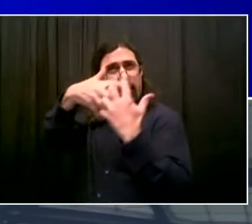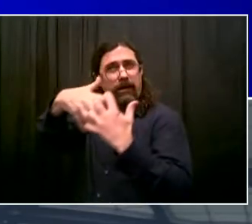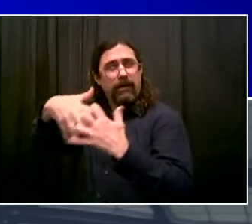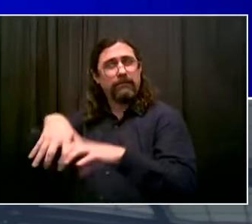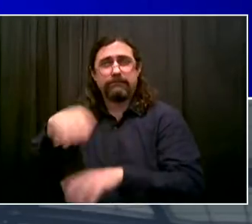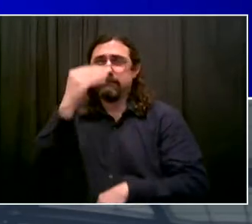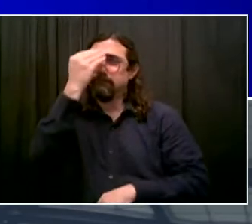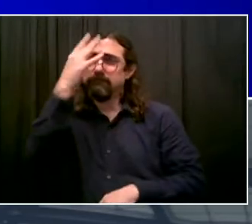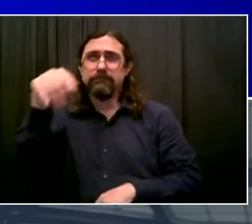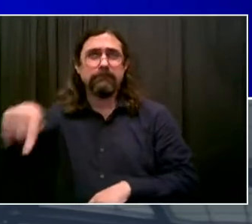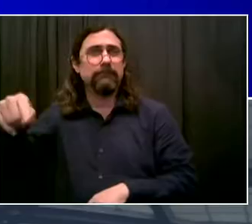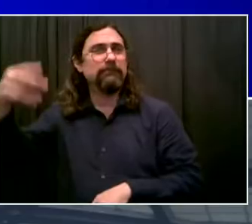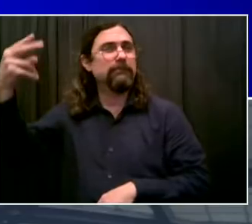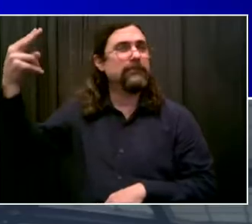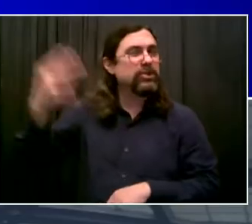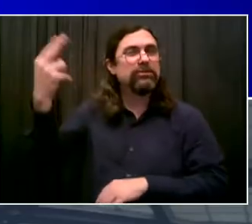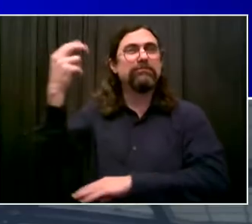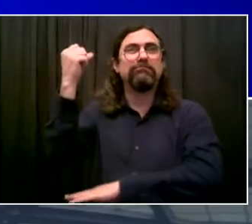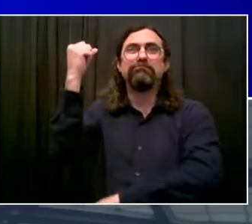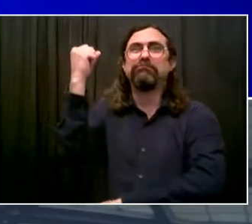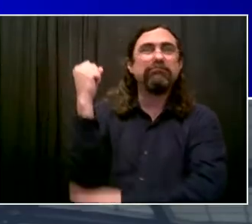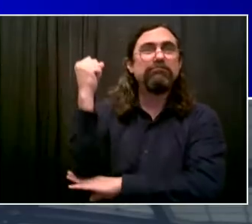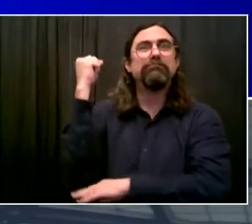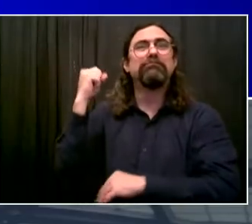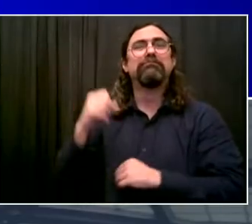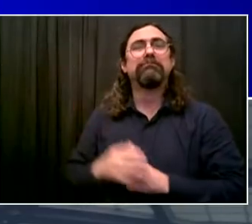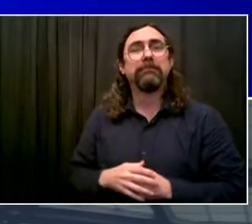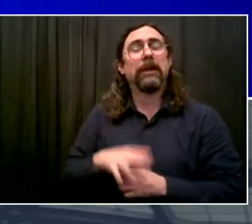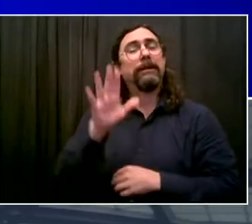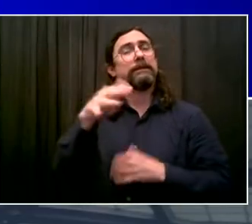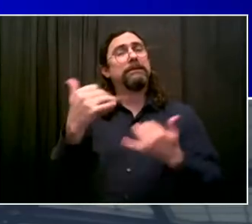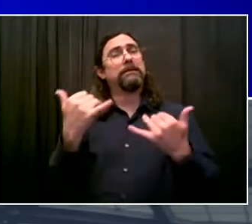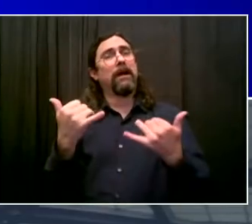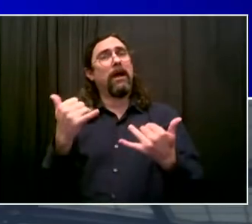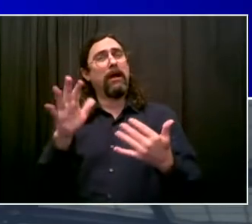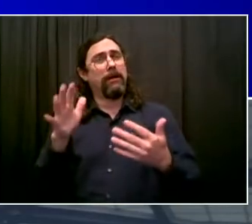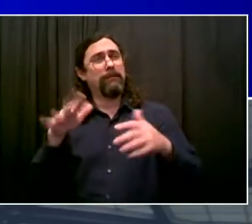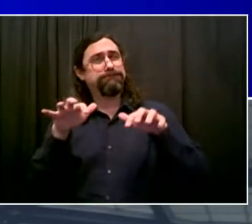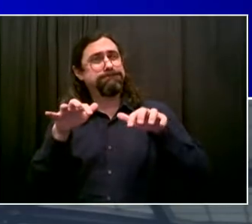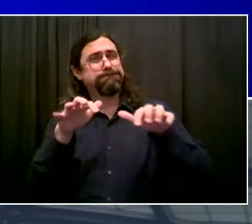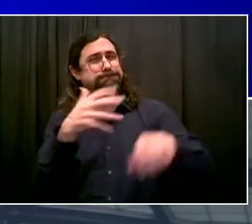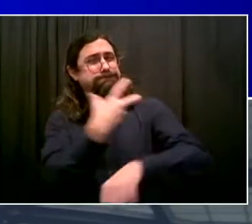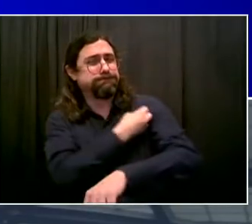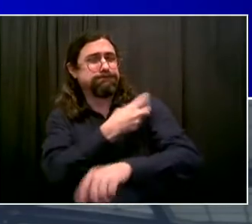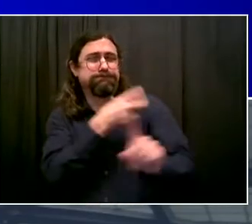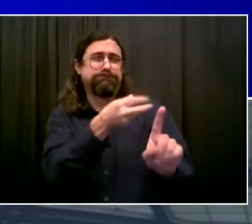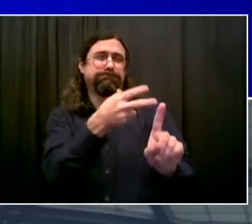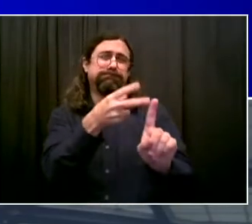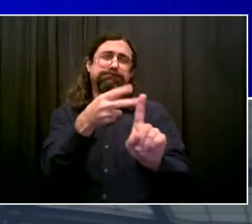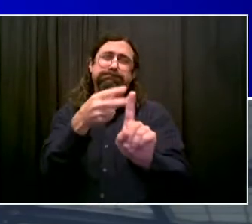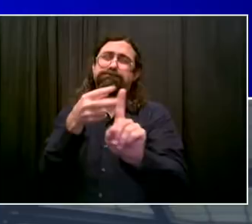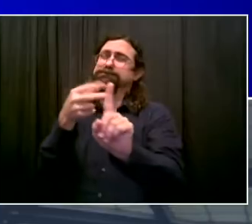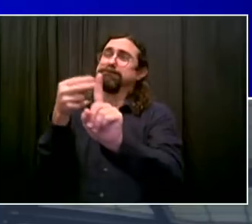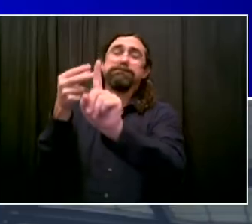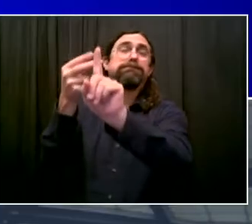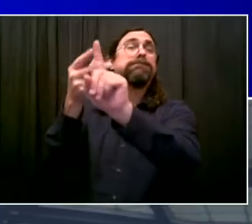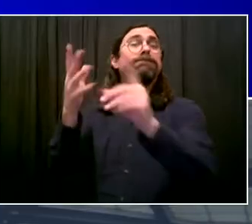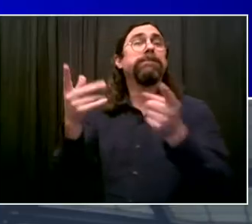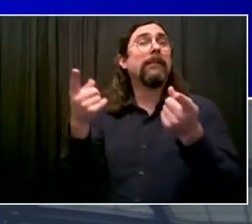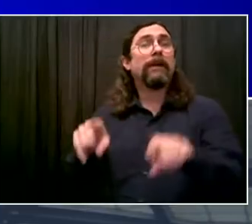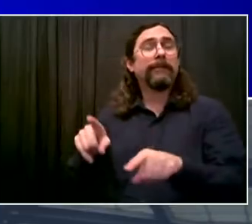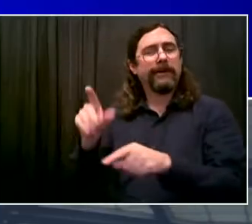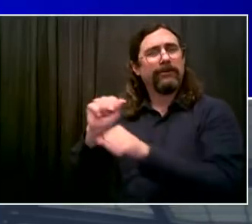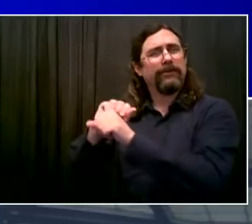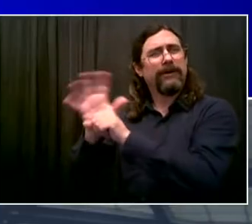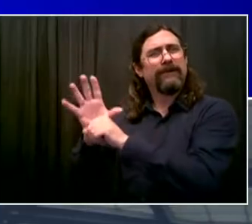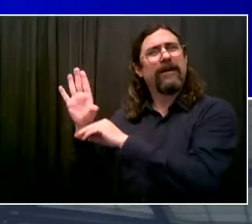the lowest level of COVID since the pandemic began. Here in New York City, we have hit the lowest level of COVID today since